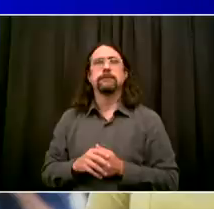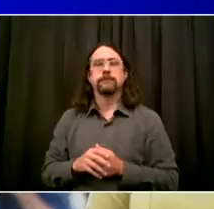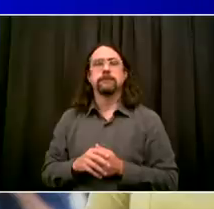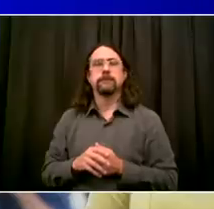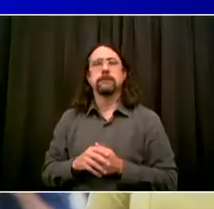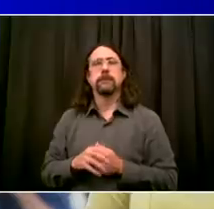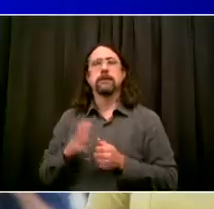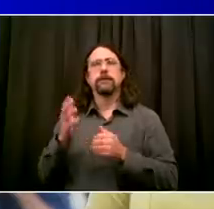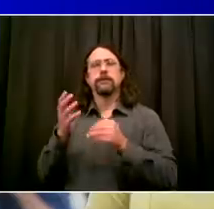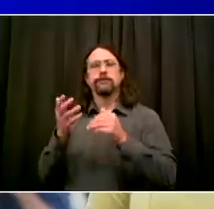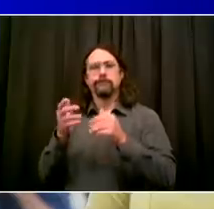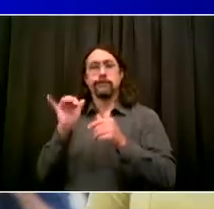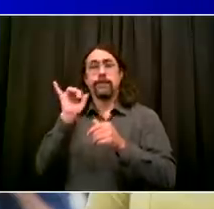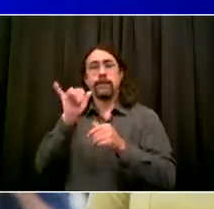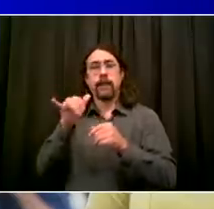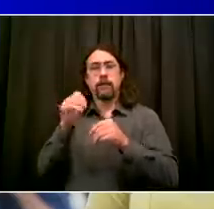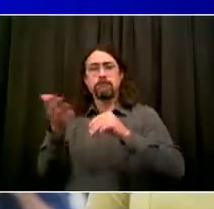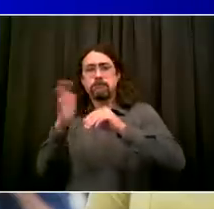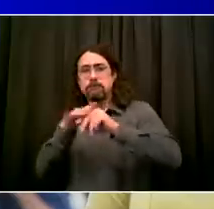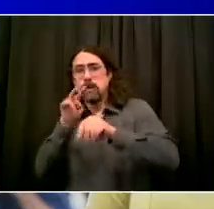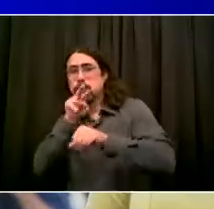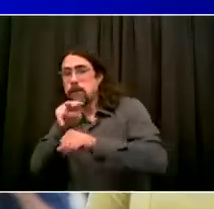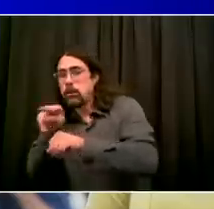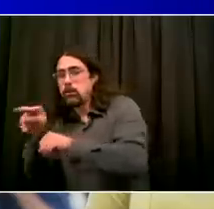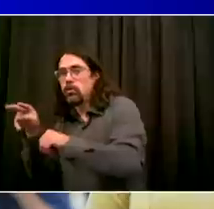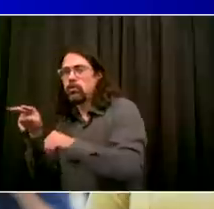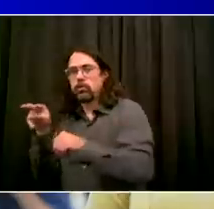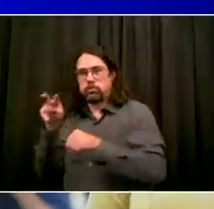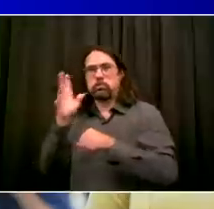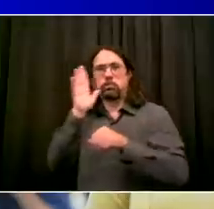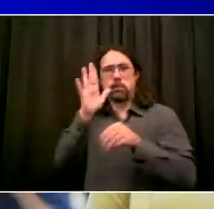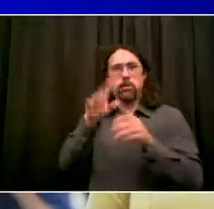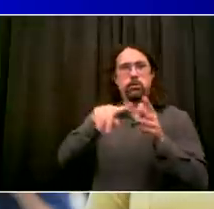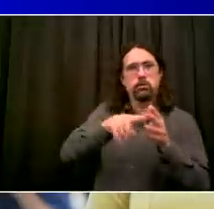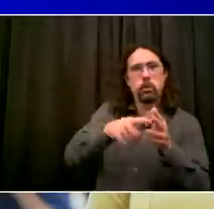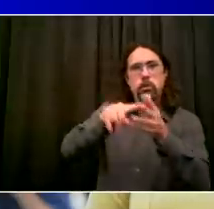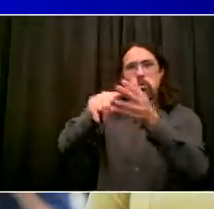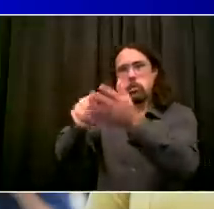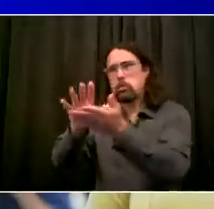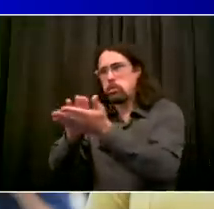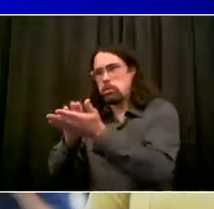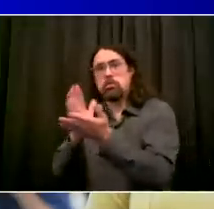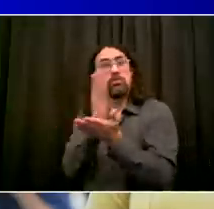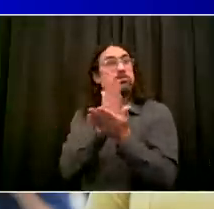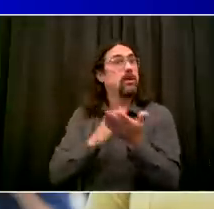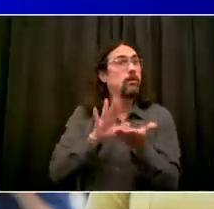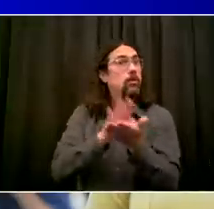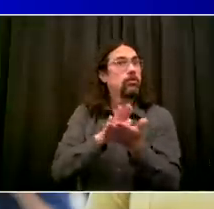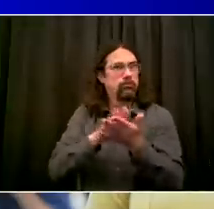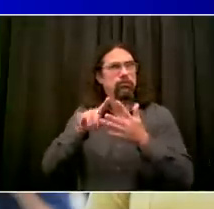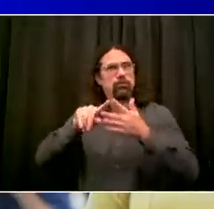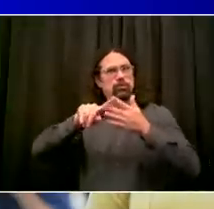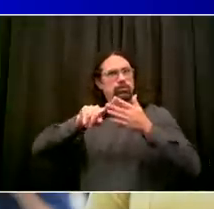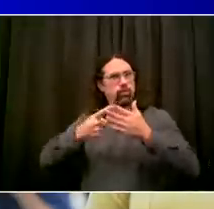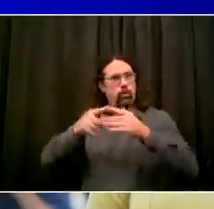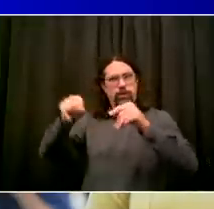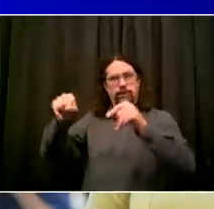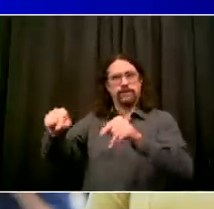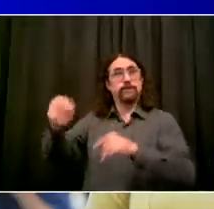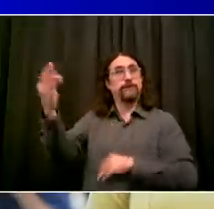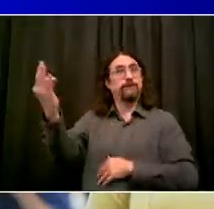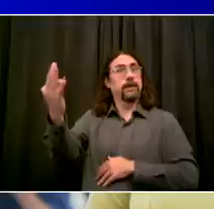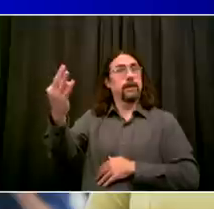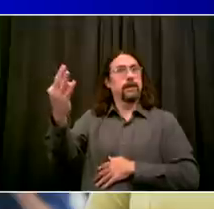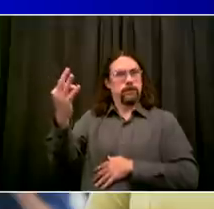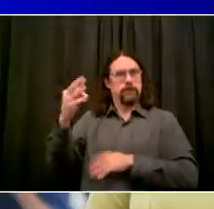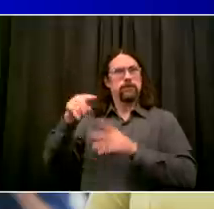is participating. That means educators, staff, it means students, everyone. Now, obviously,